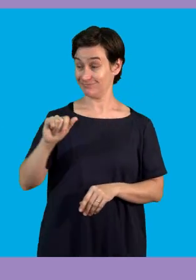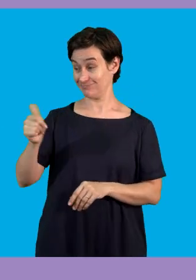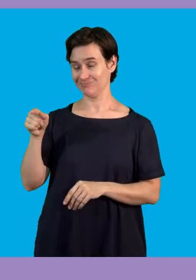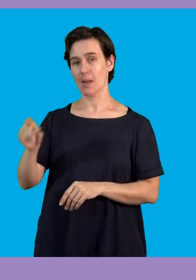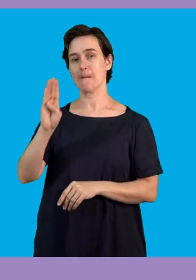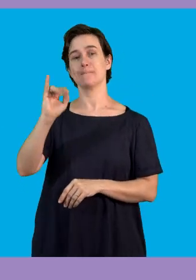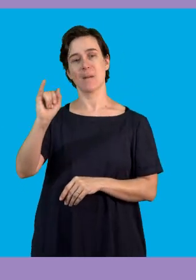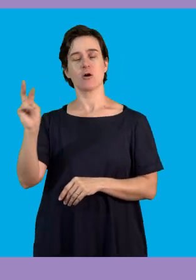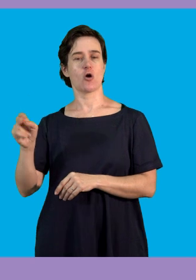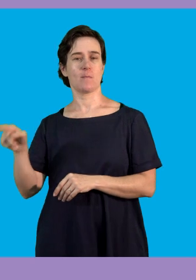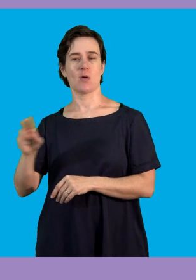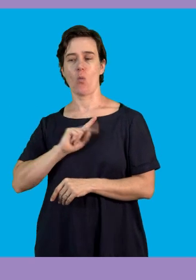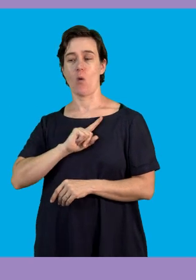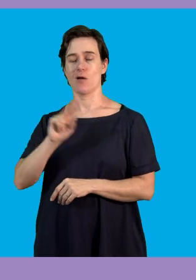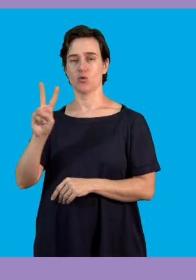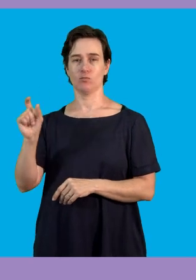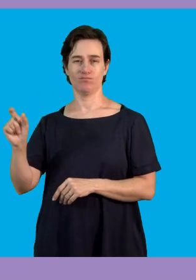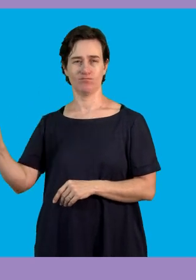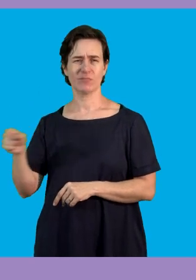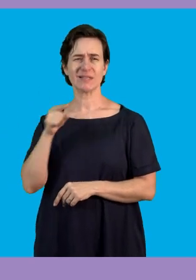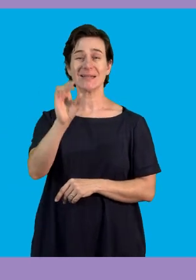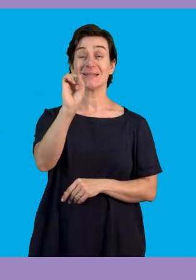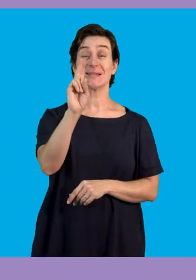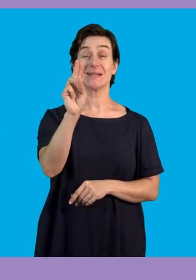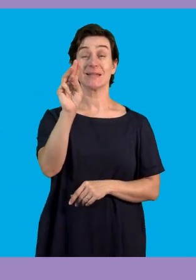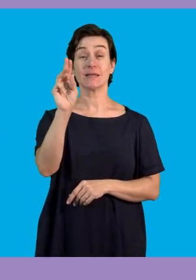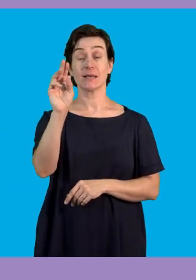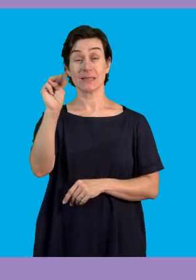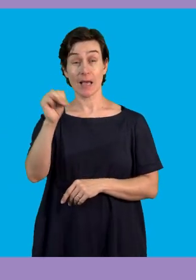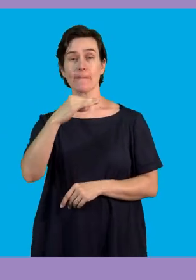the sum says we're adding. So it would be